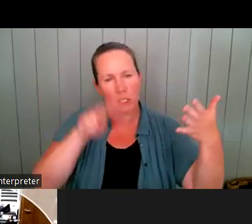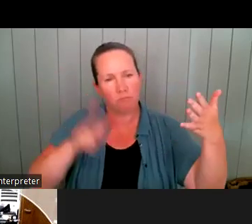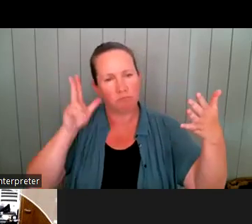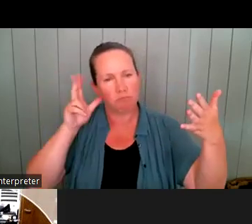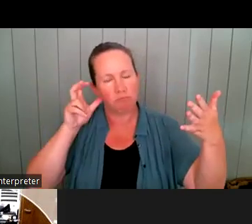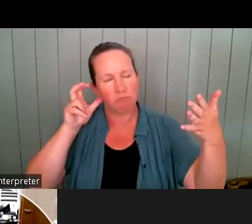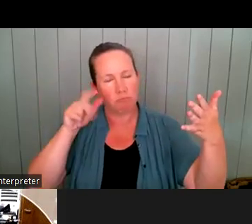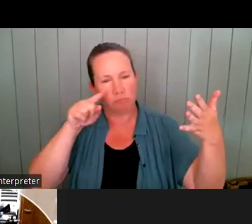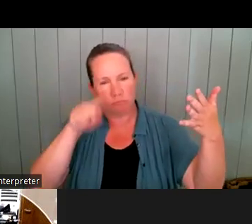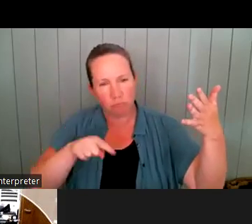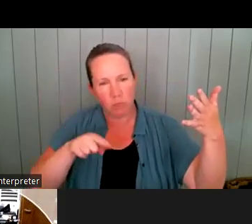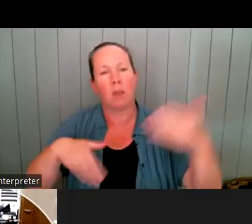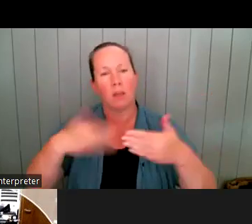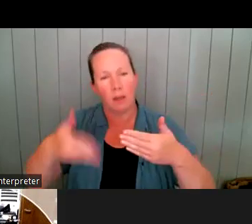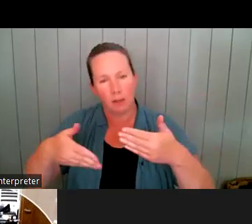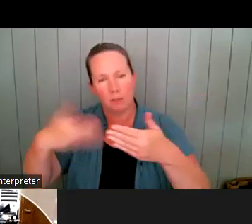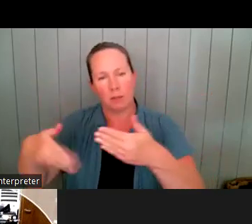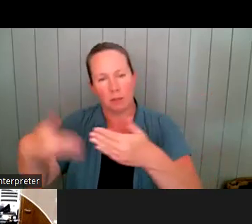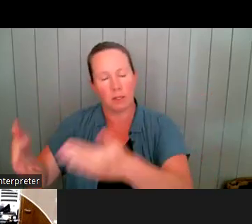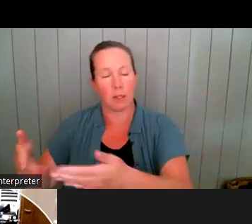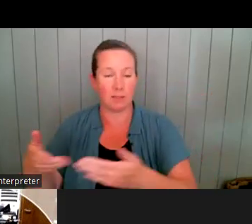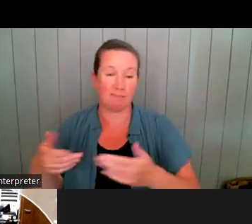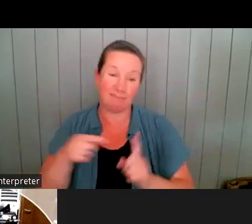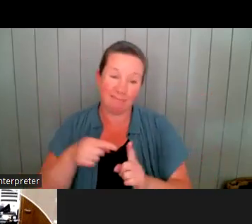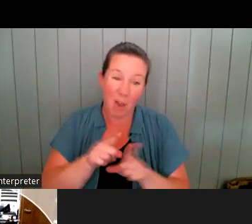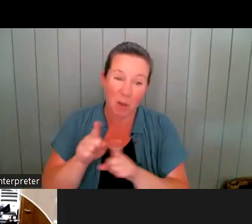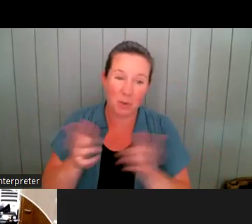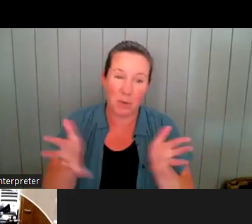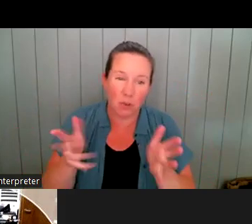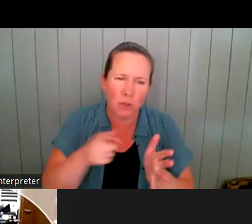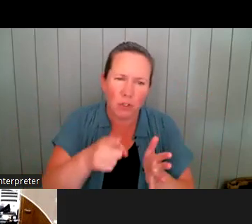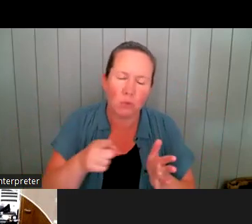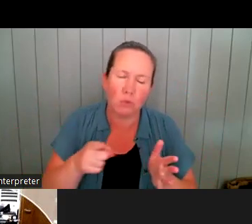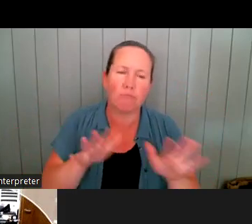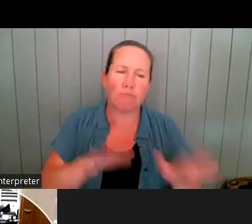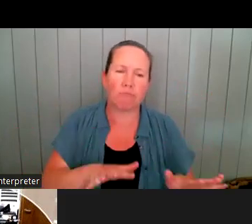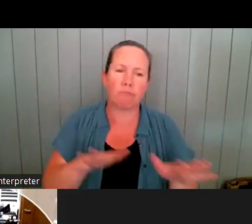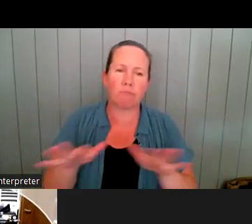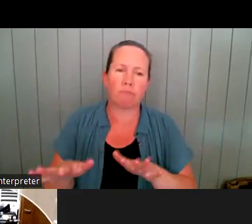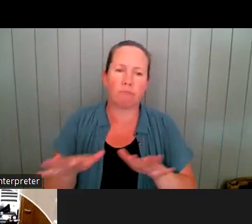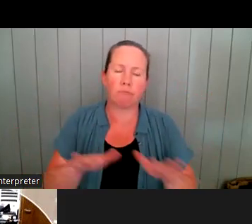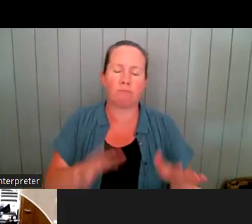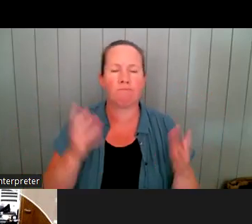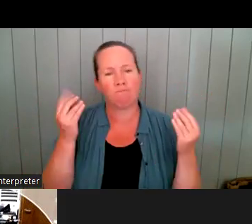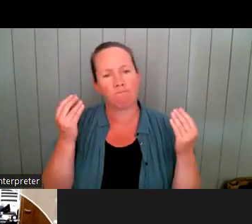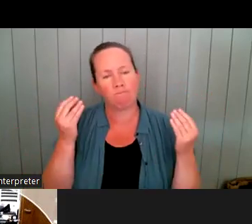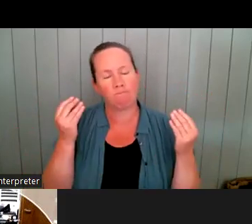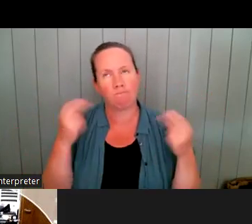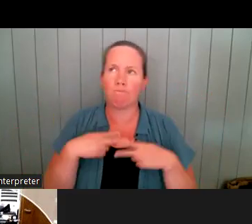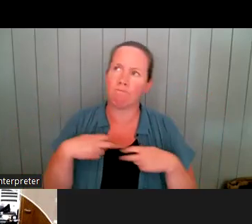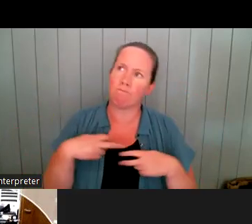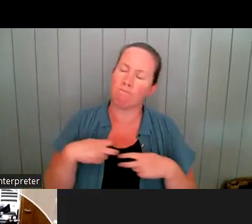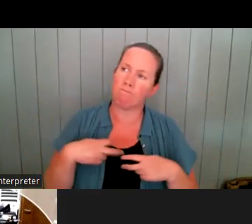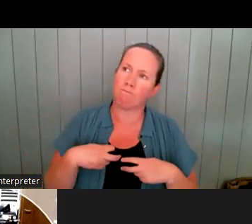to take your time answering the questions. And I think this is one of the most important things